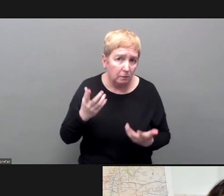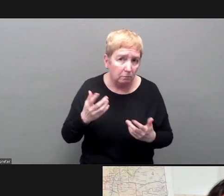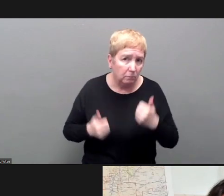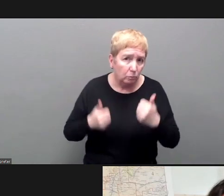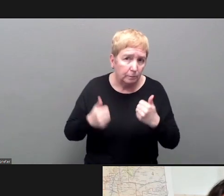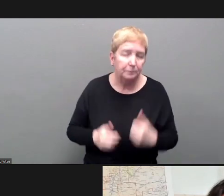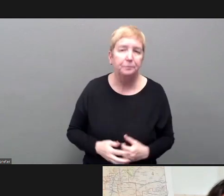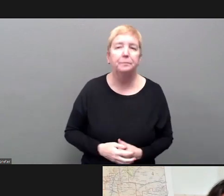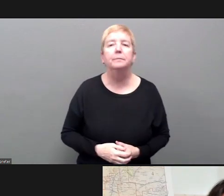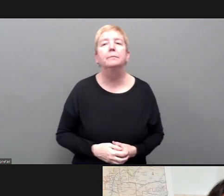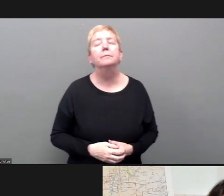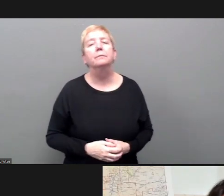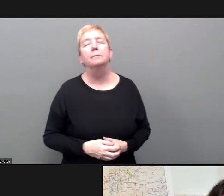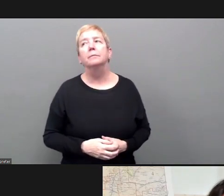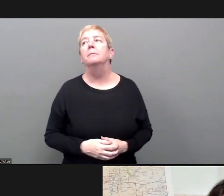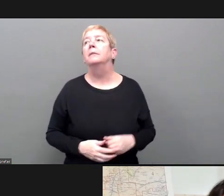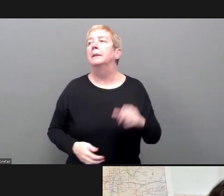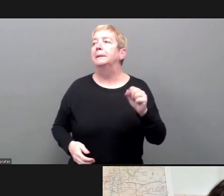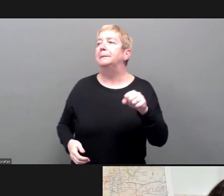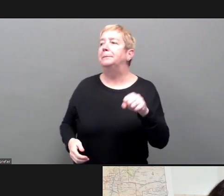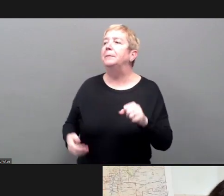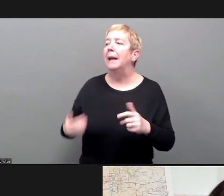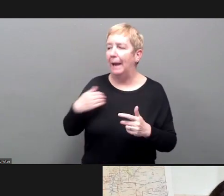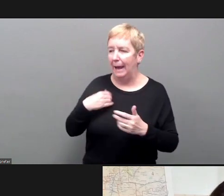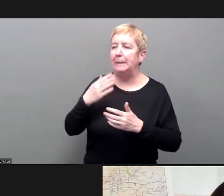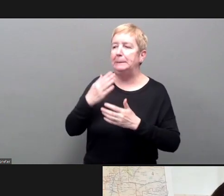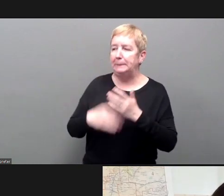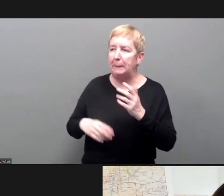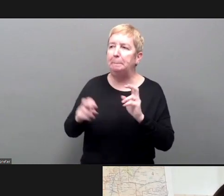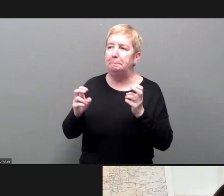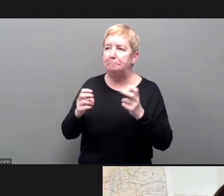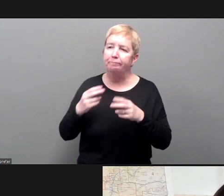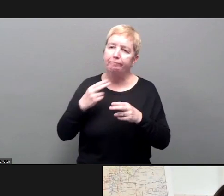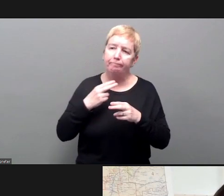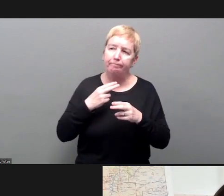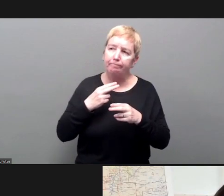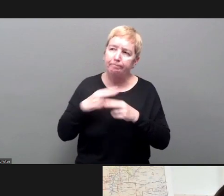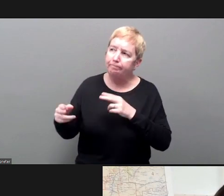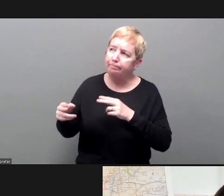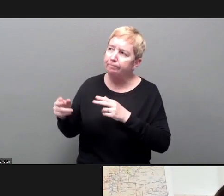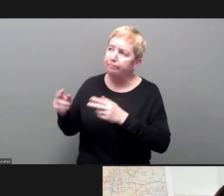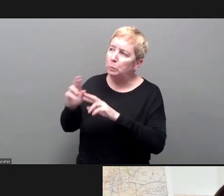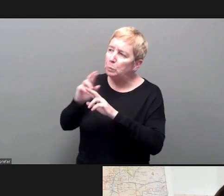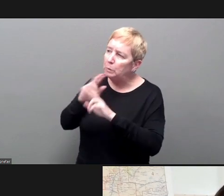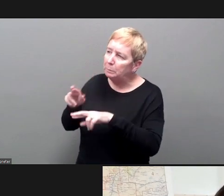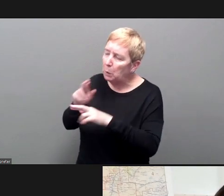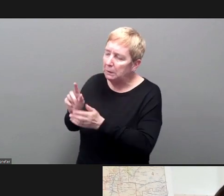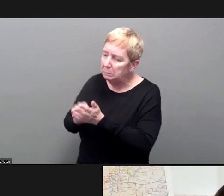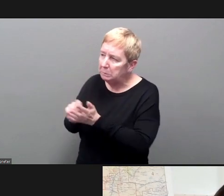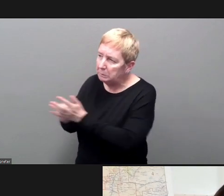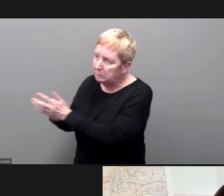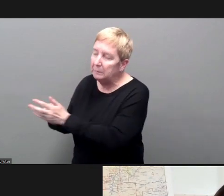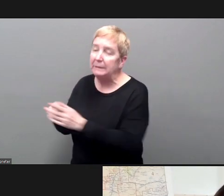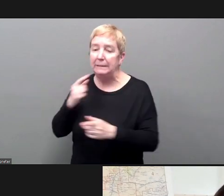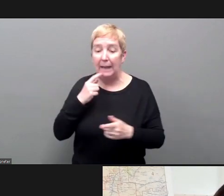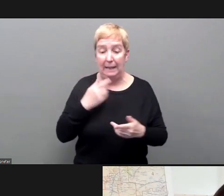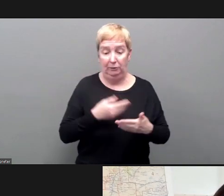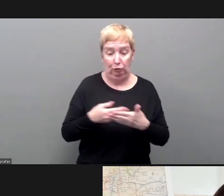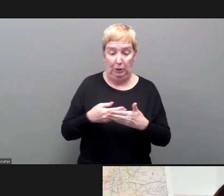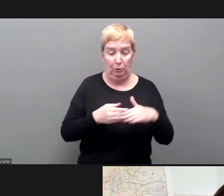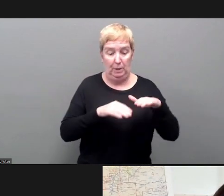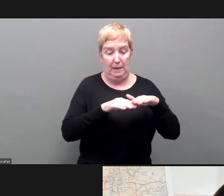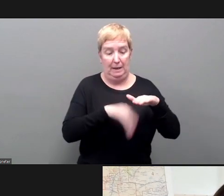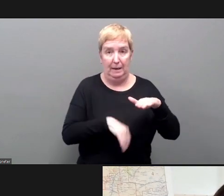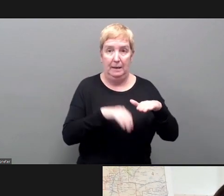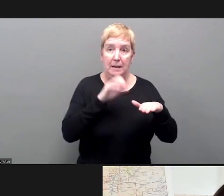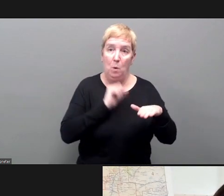There was some brief reports at the beginning of the year about kids under 1 being more susceptible to